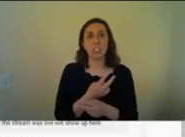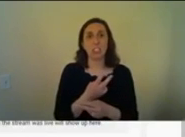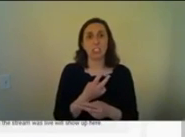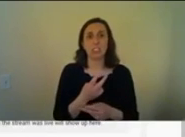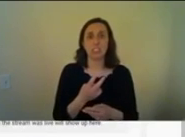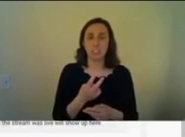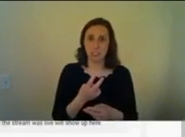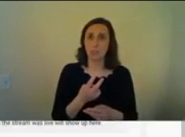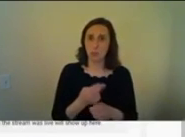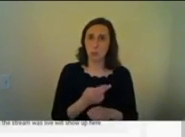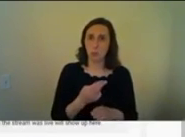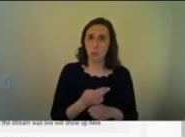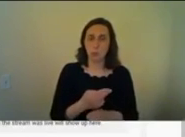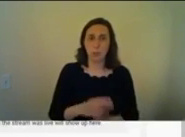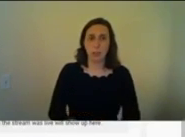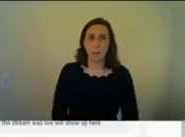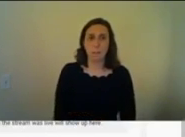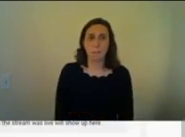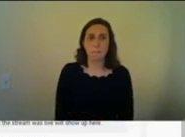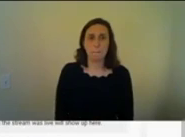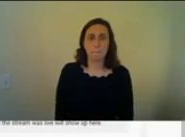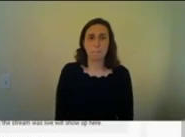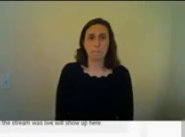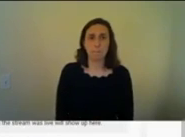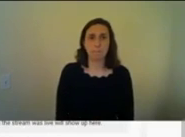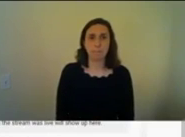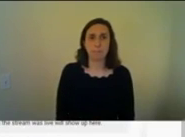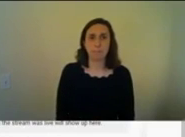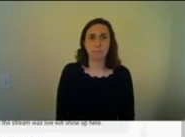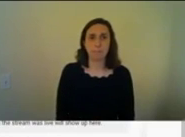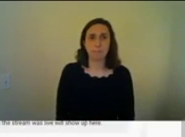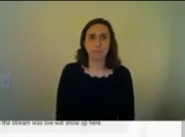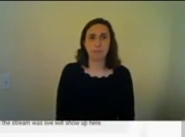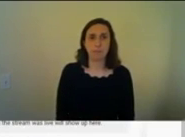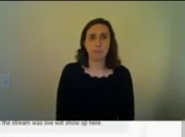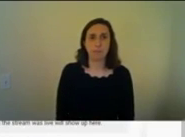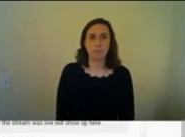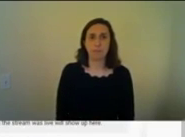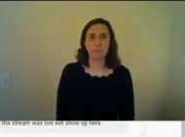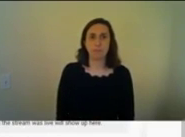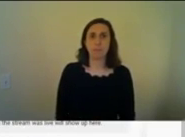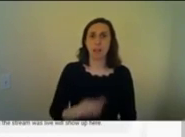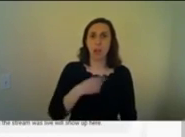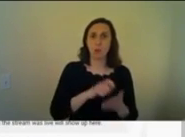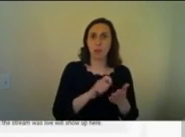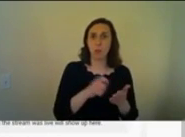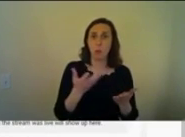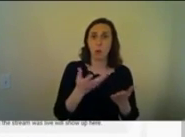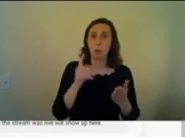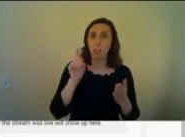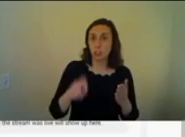check, I'm going to do the same thing I did before, and I'll write what we should see and double check it.